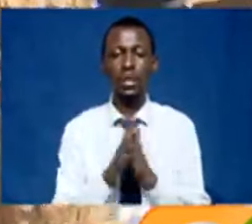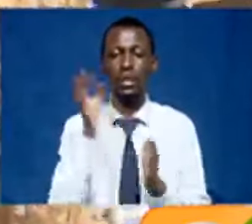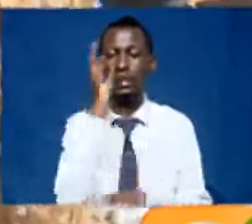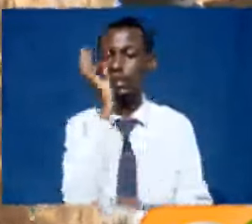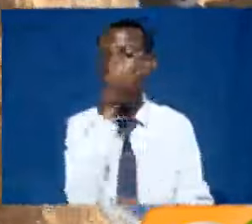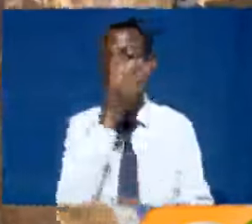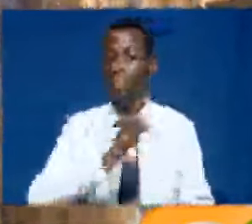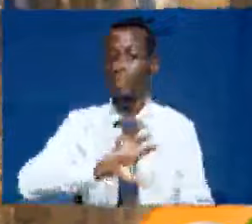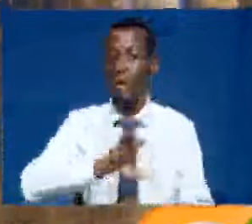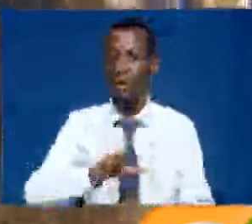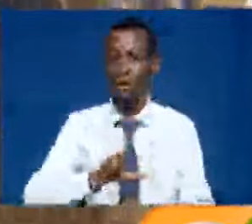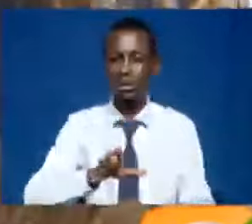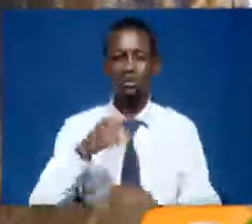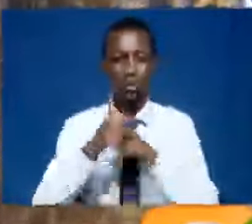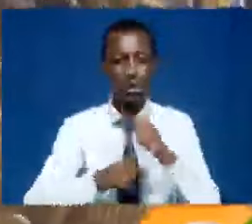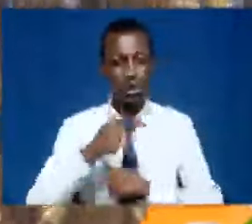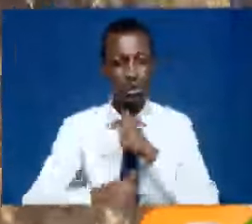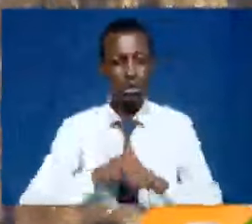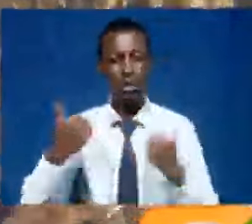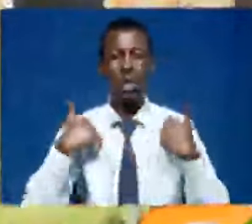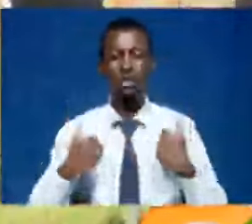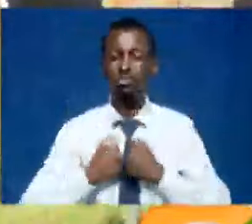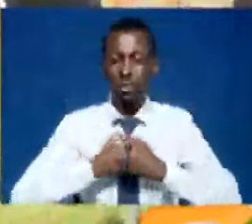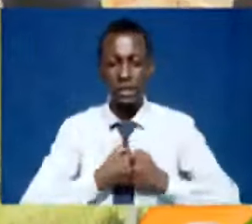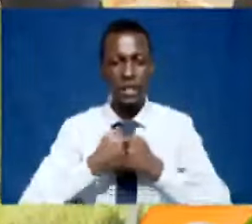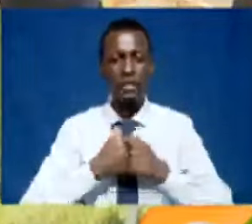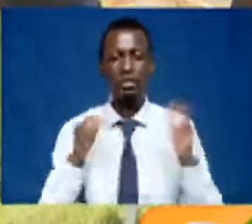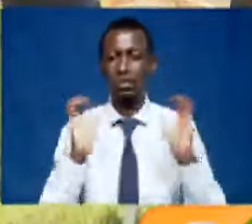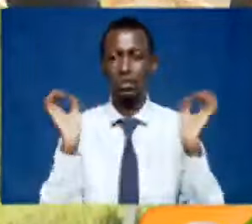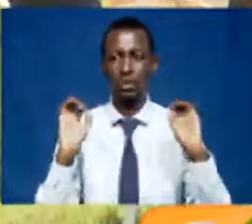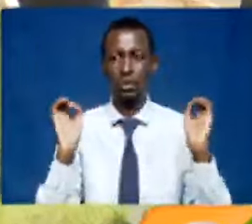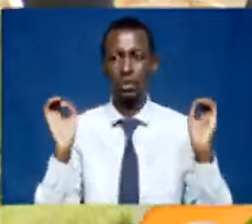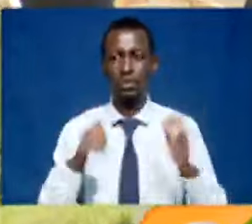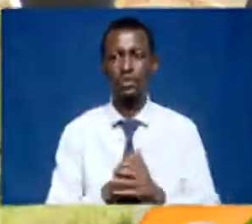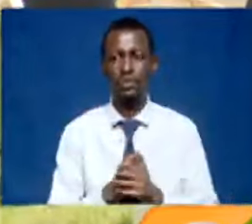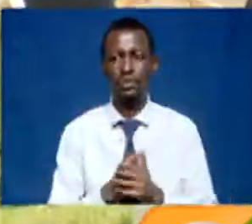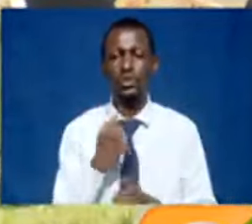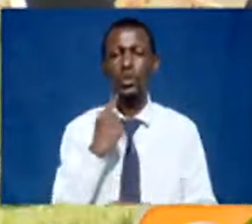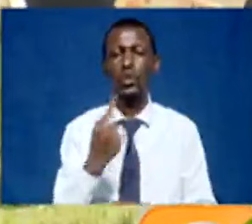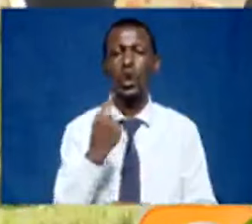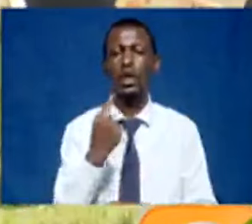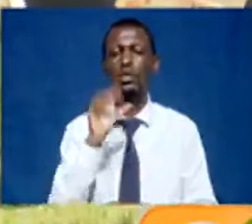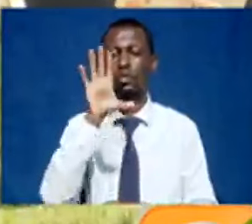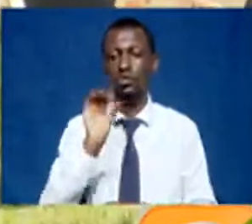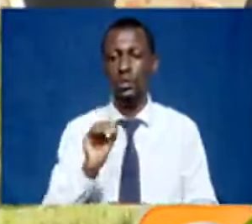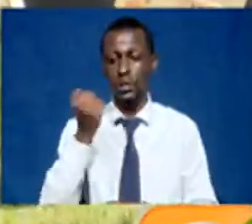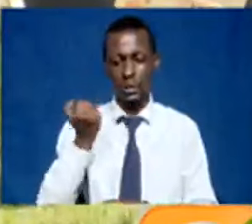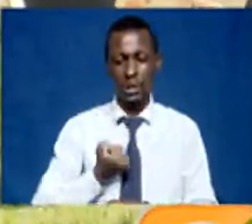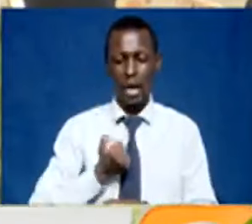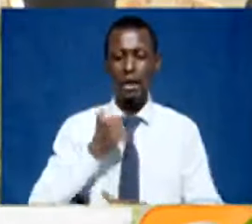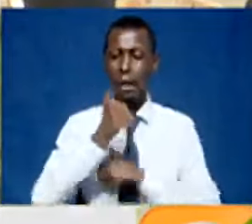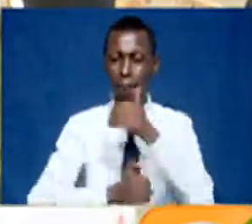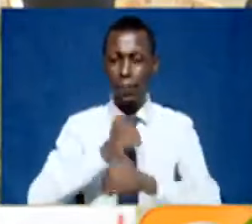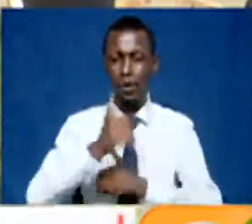counties respectively continued without any hitch. Approximately 150 girls still going through the